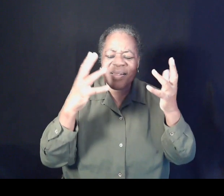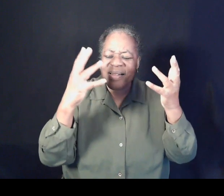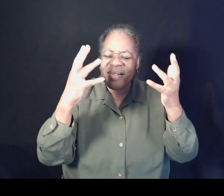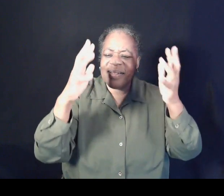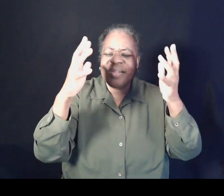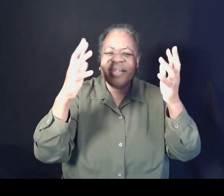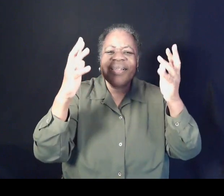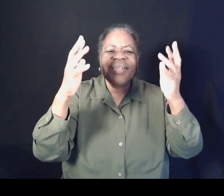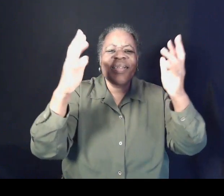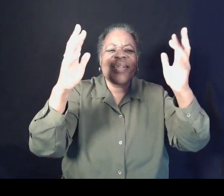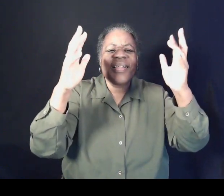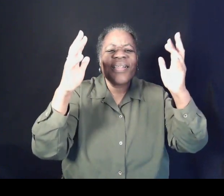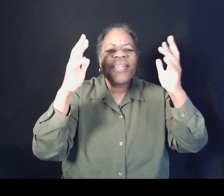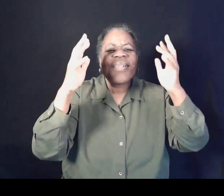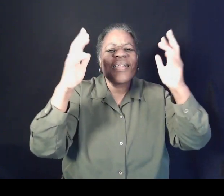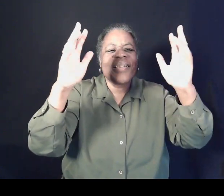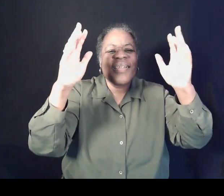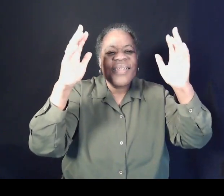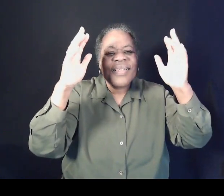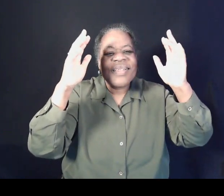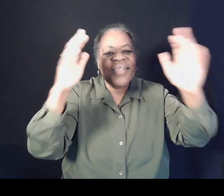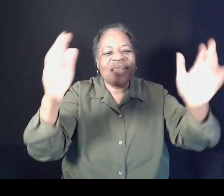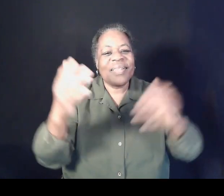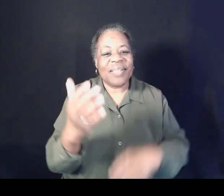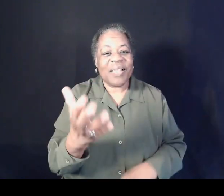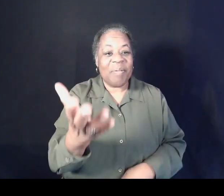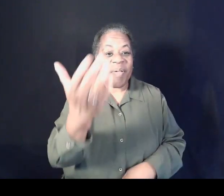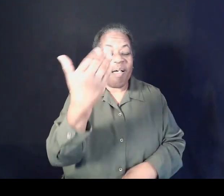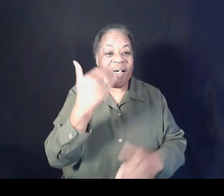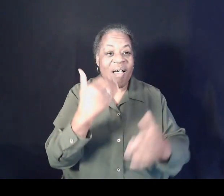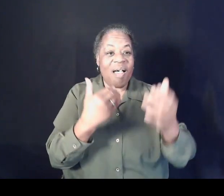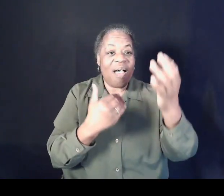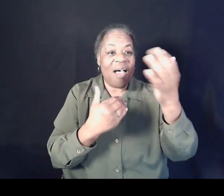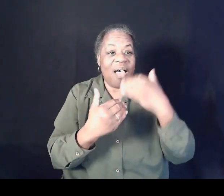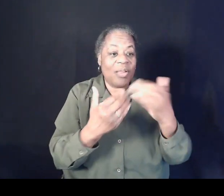praise. And come on and bring